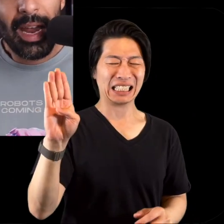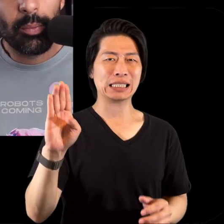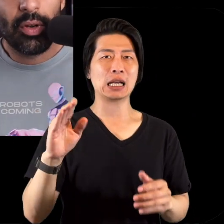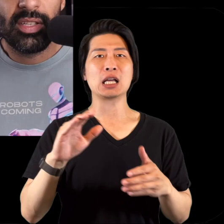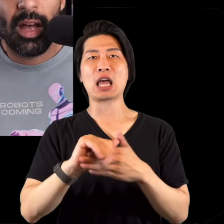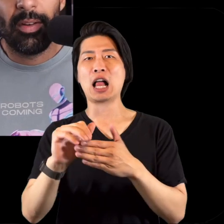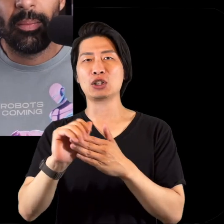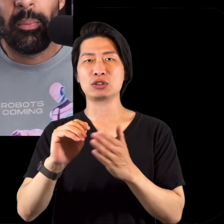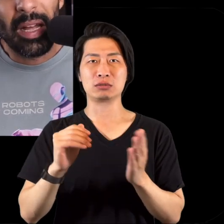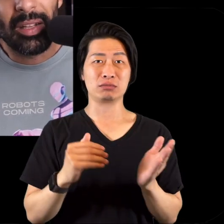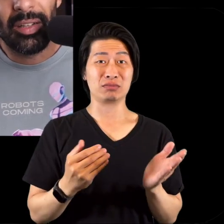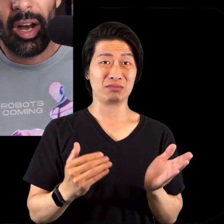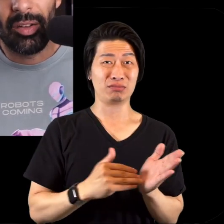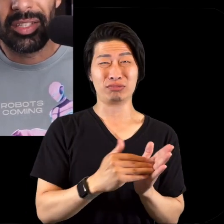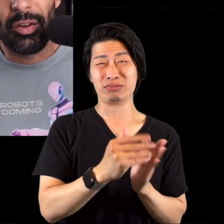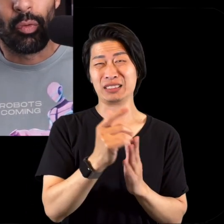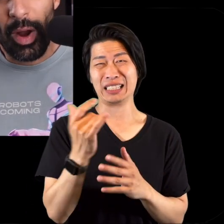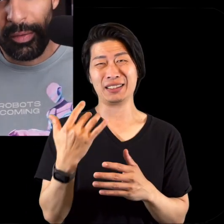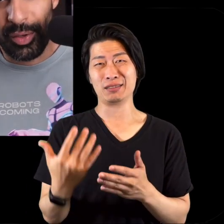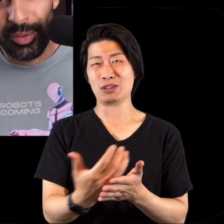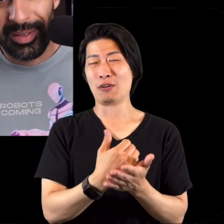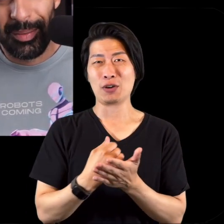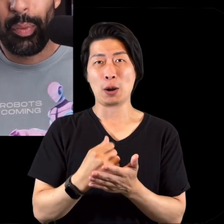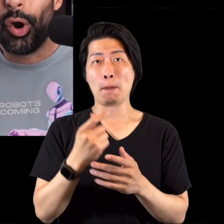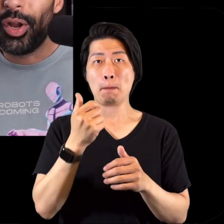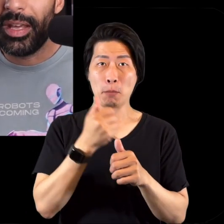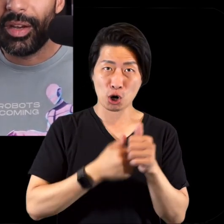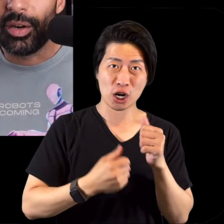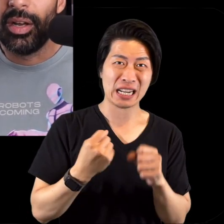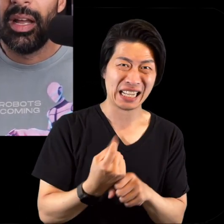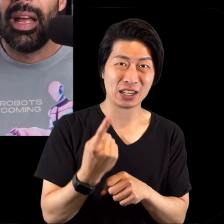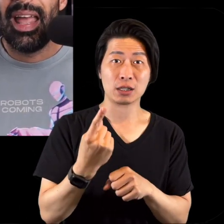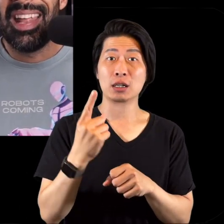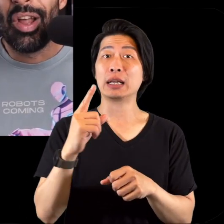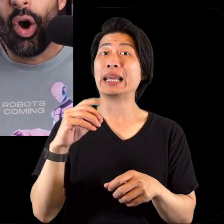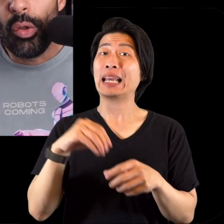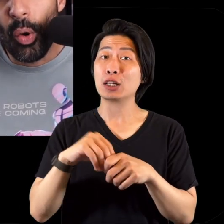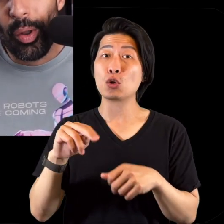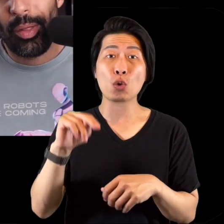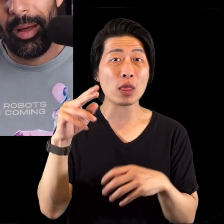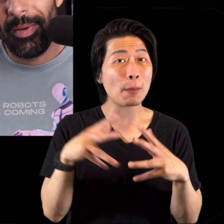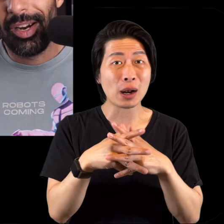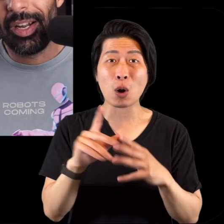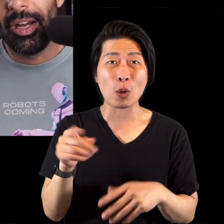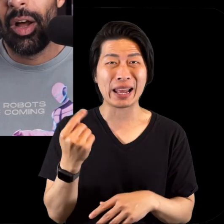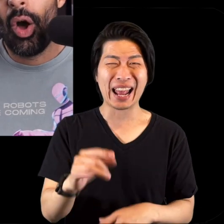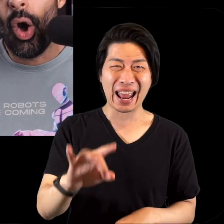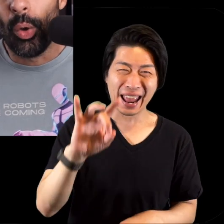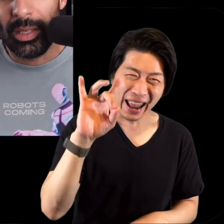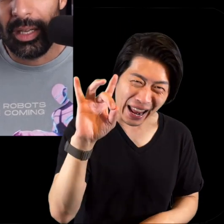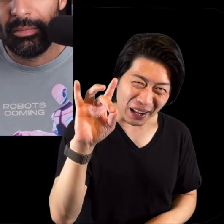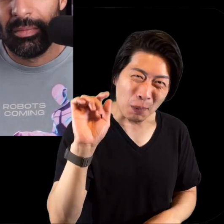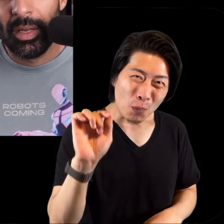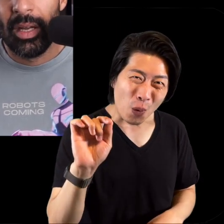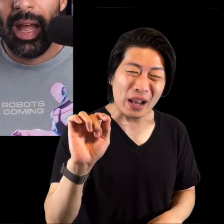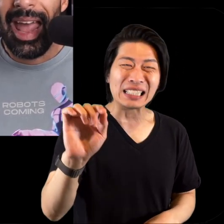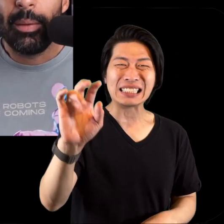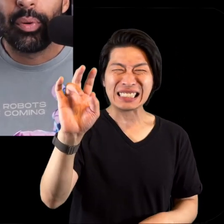to $8.7 billion in revenue per year in North America